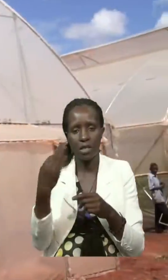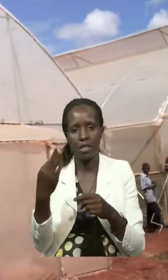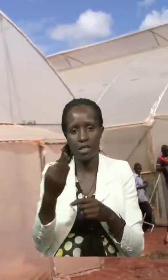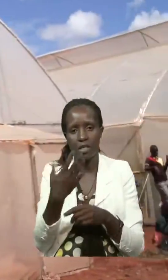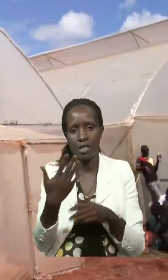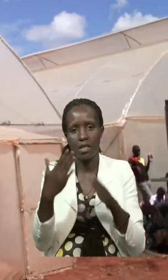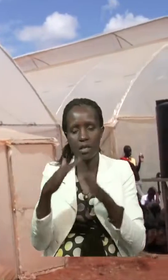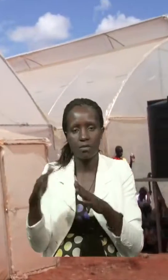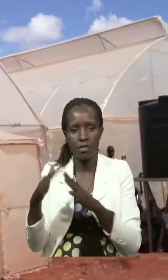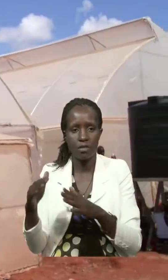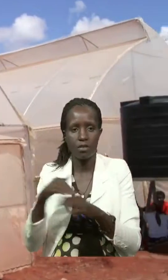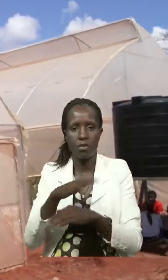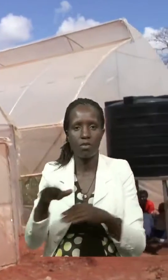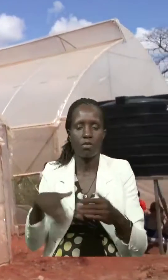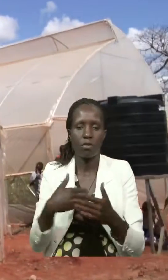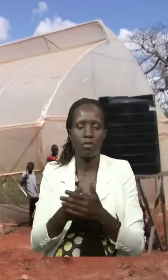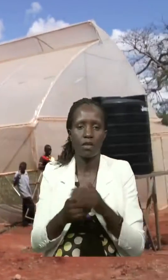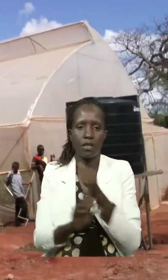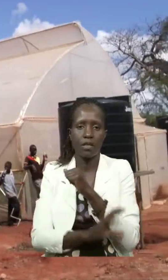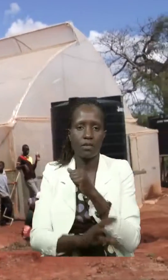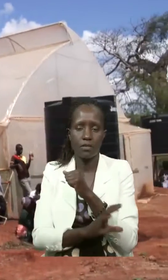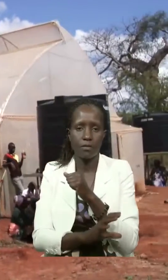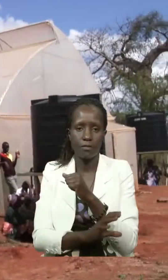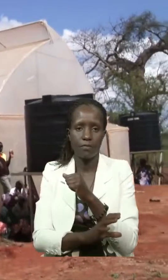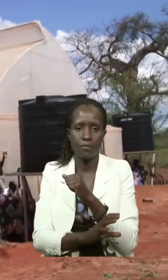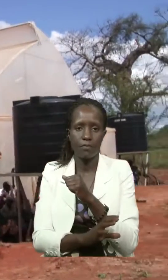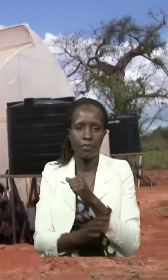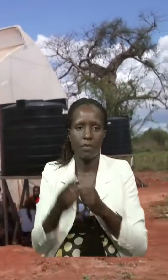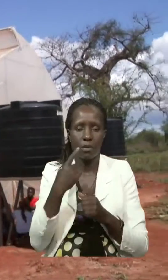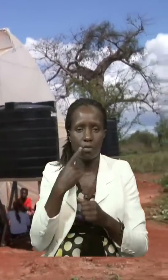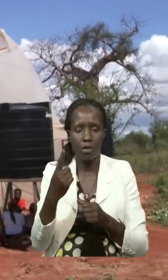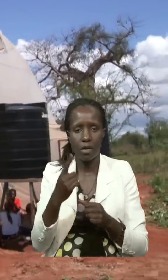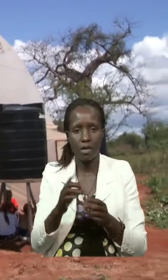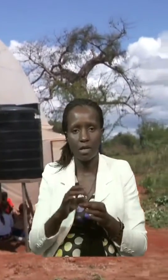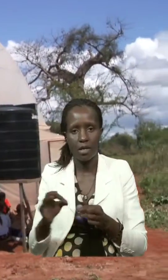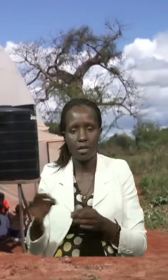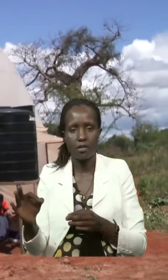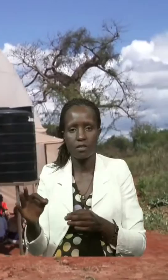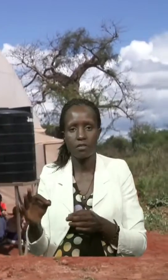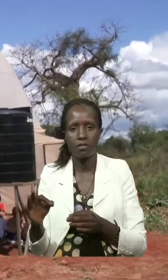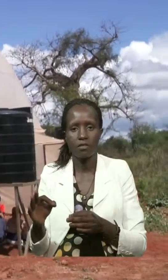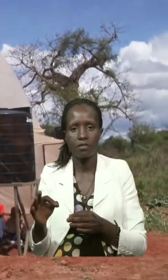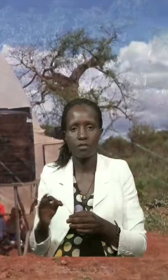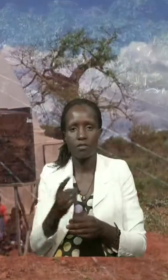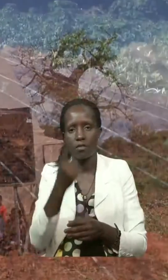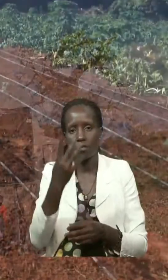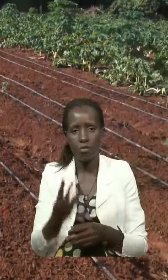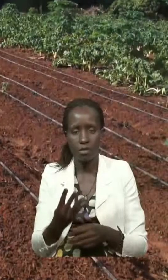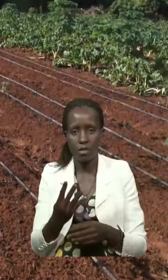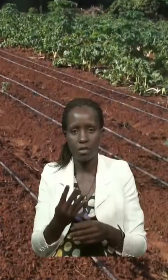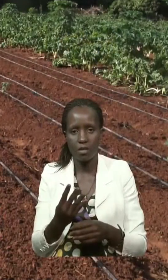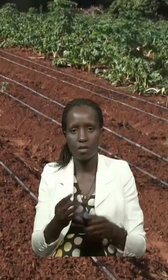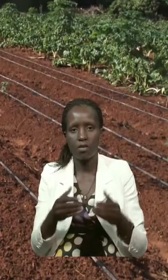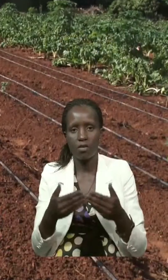300 greenhouses spread all over the country, 100 acres of quarter acre